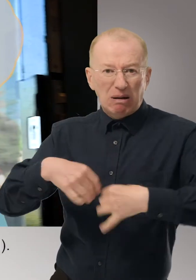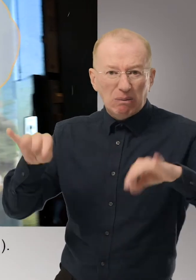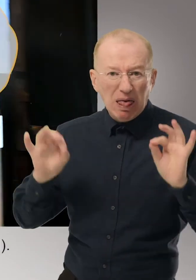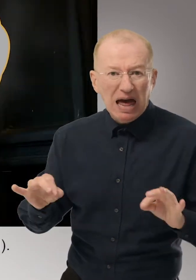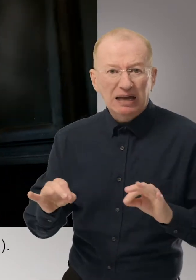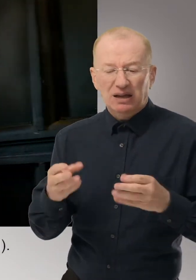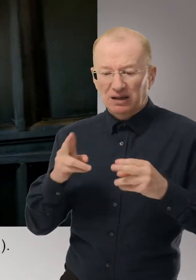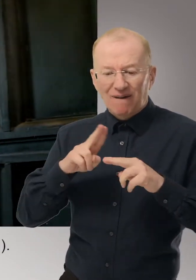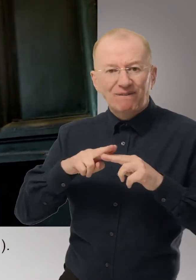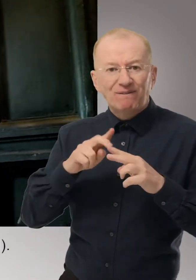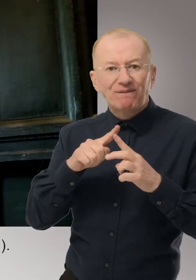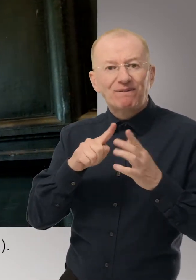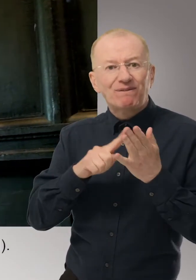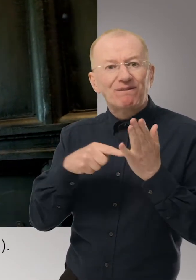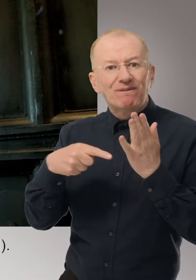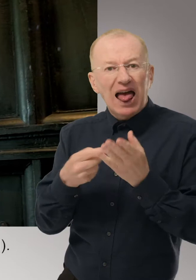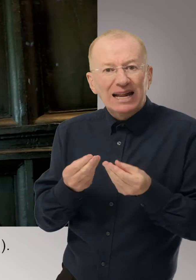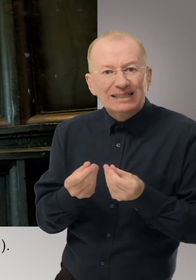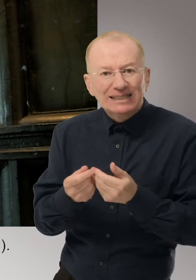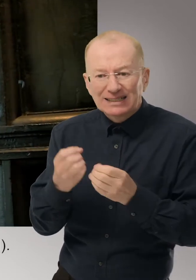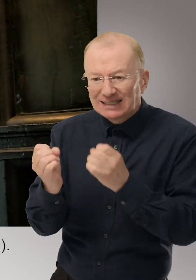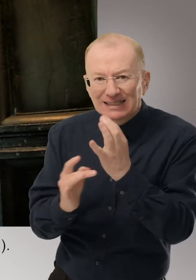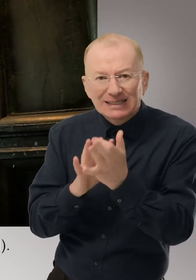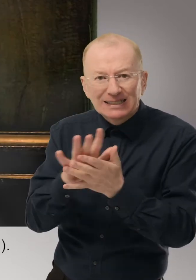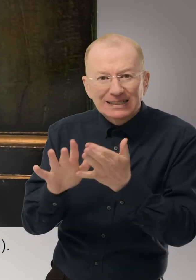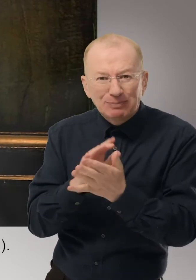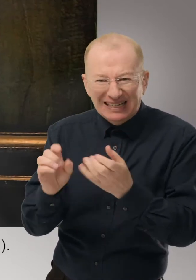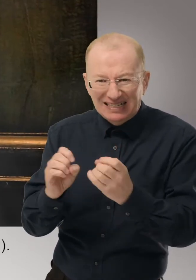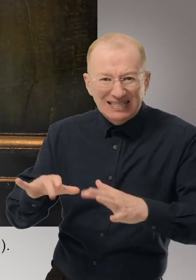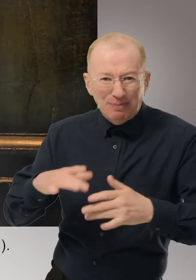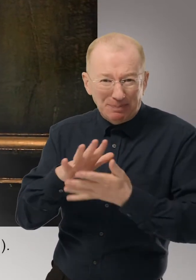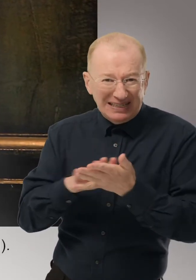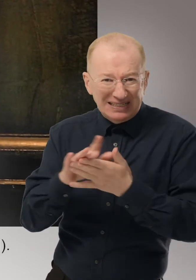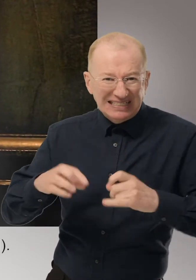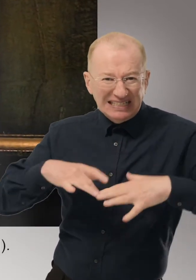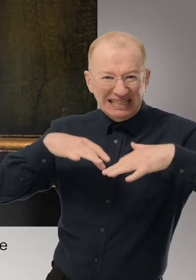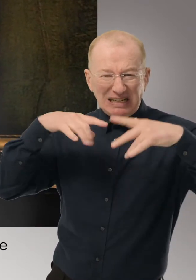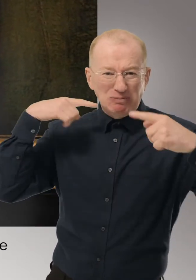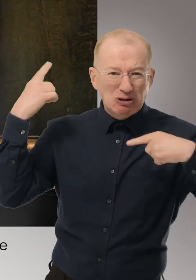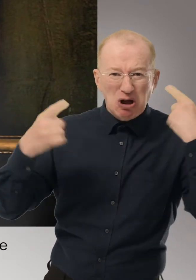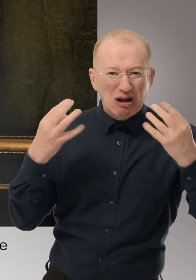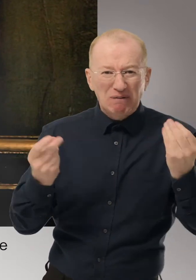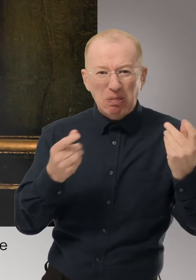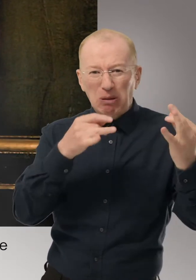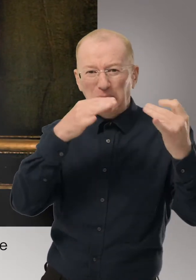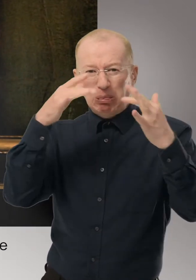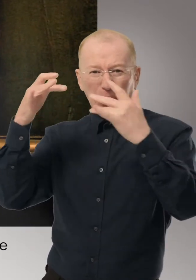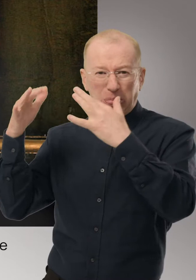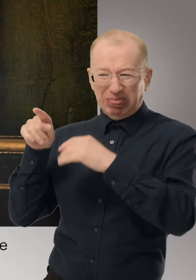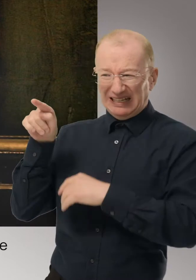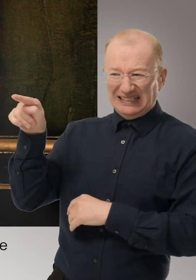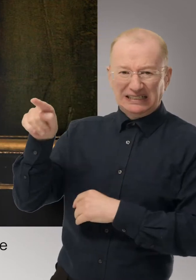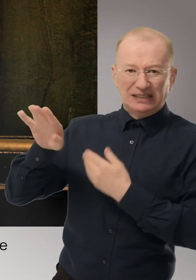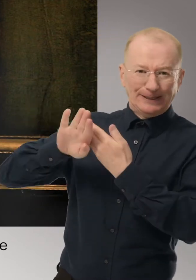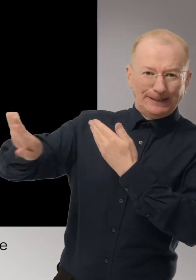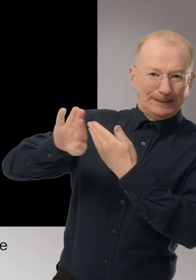here. Steam and fluff and noise. But at least it was contained within the old medieval house at the end of